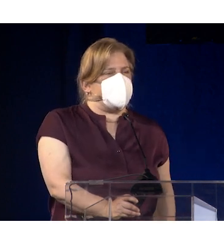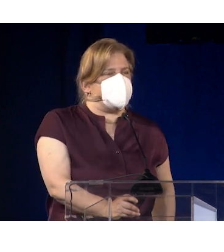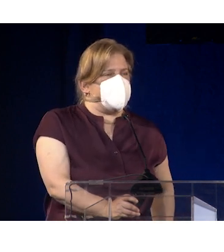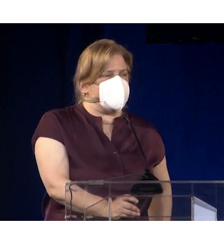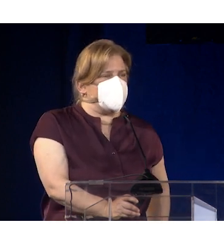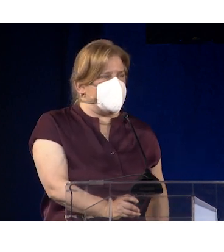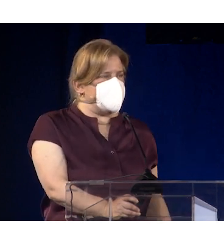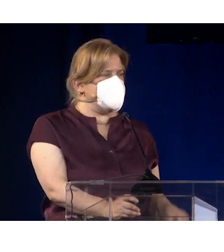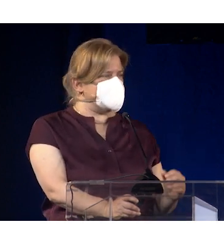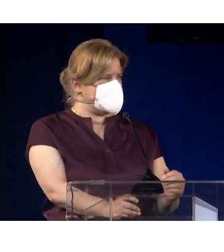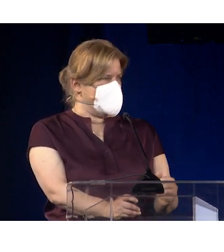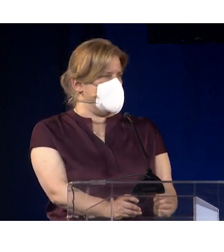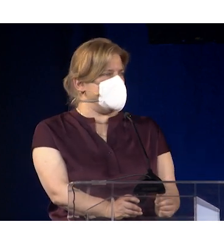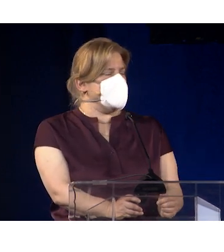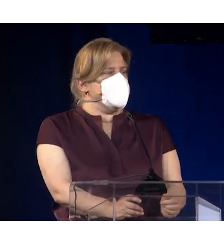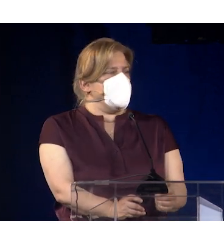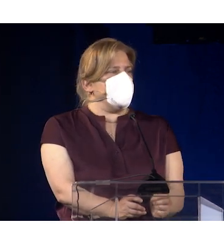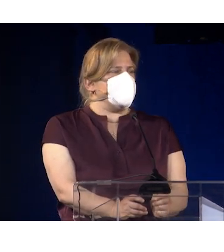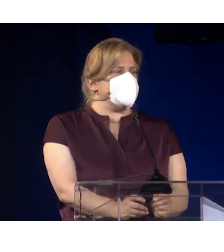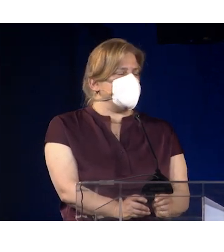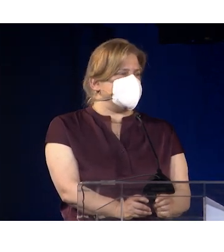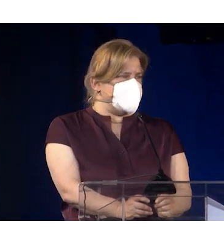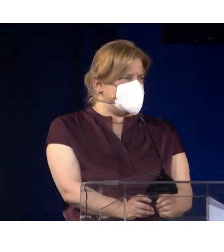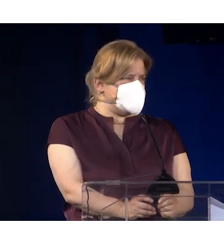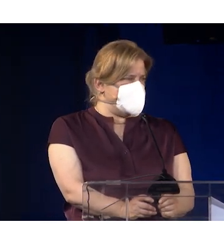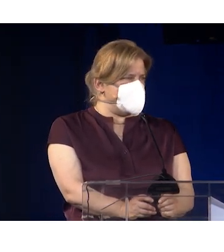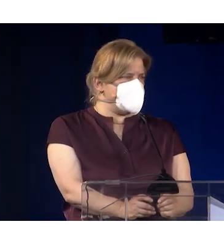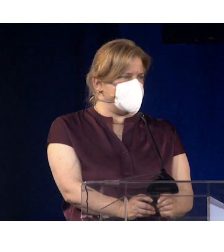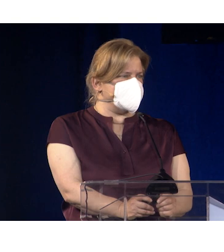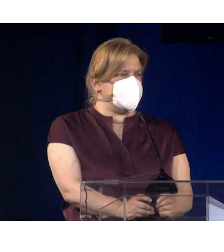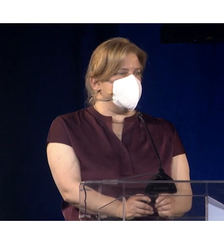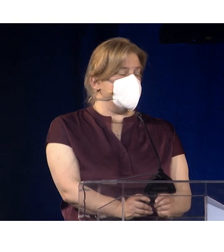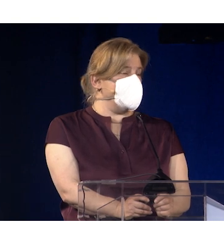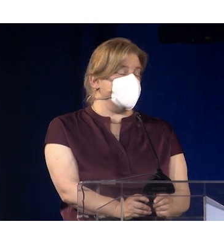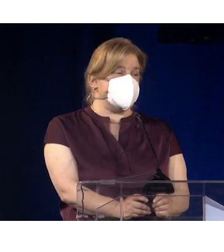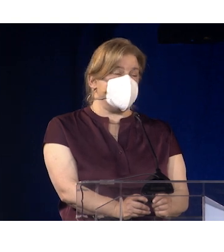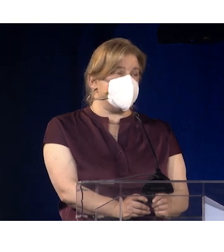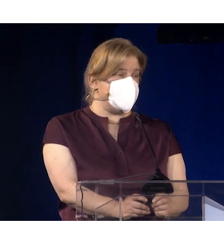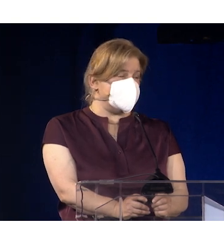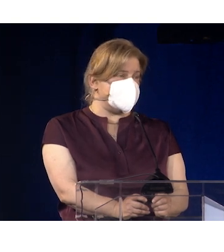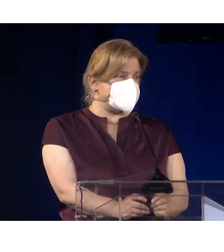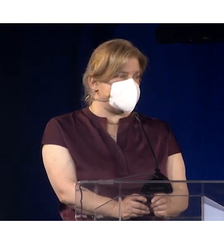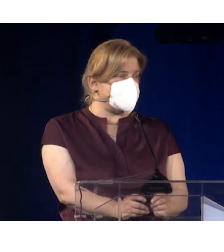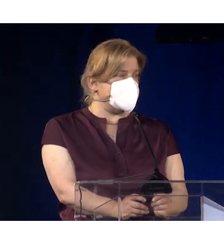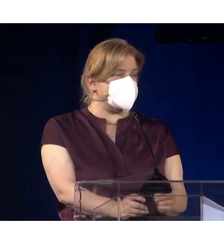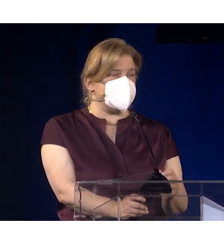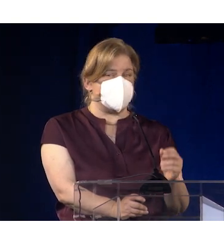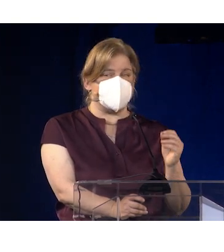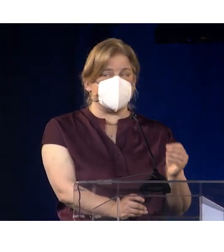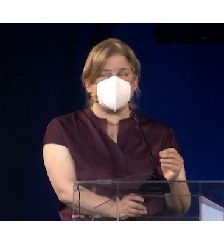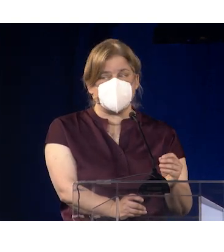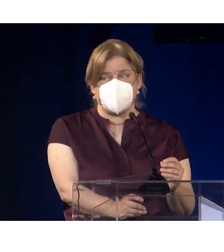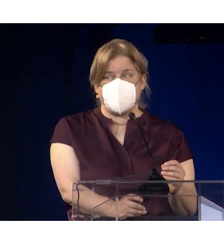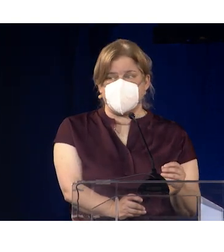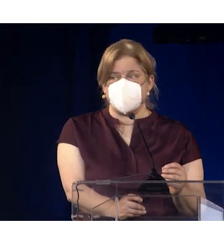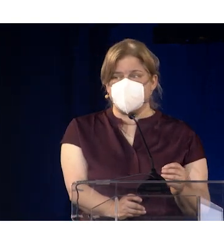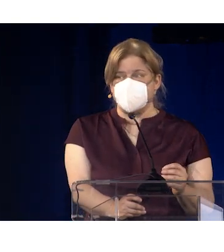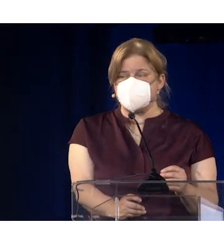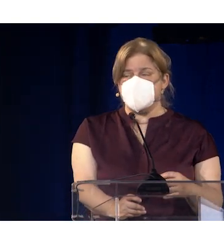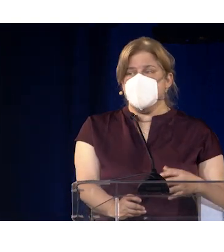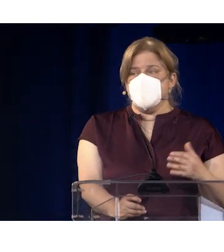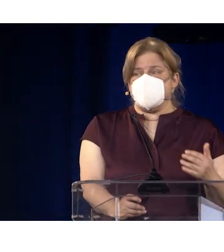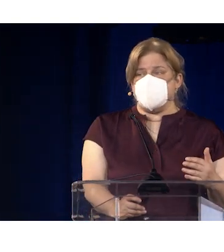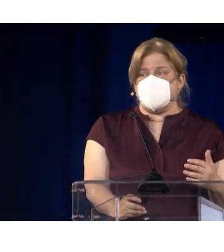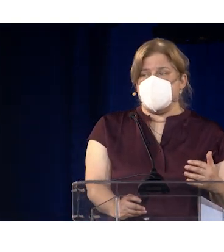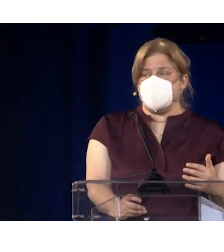is a 25-year-old woman, Ms. K. When she was 18, she was in a terrible bus accident and suffered multiple traumatic